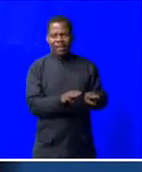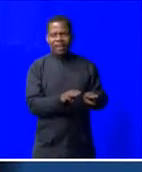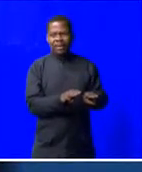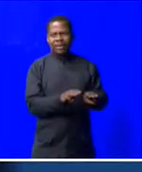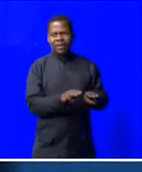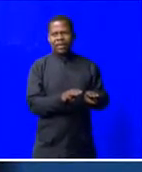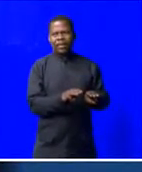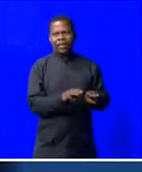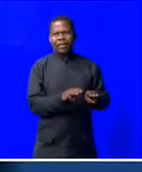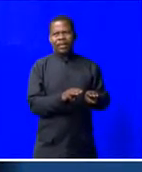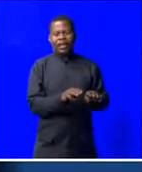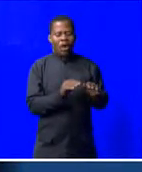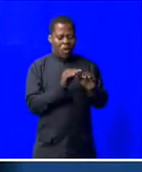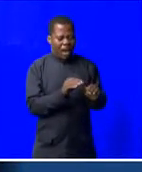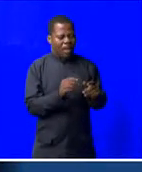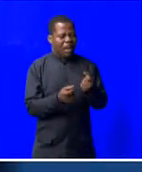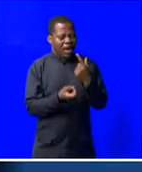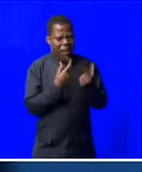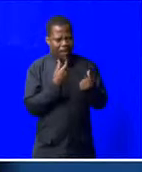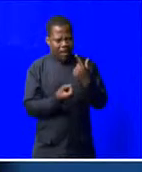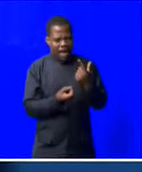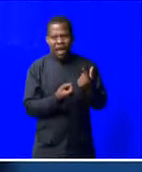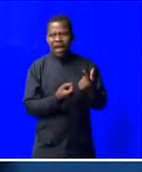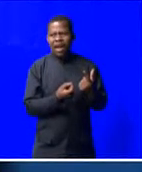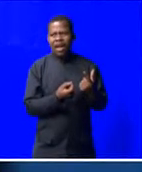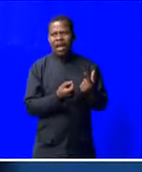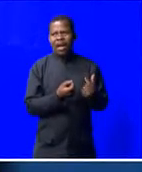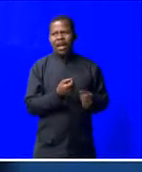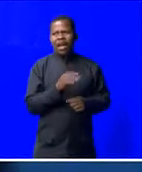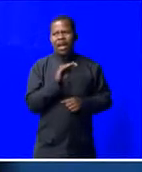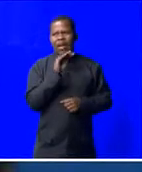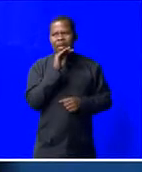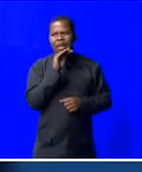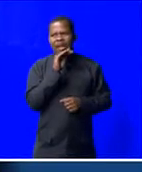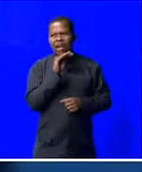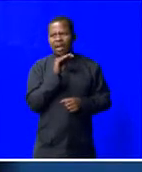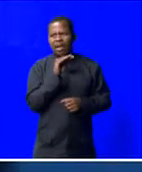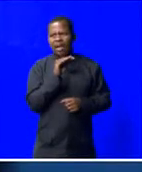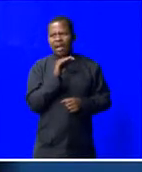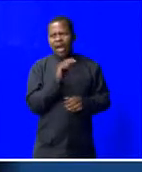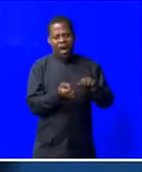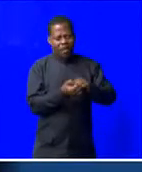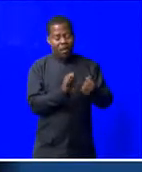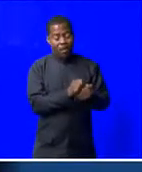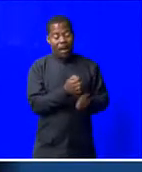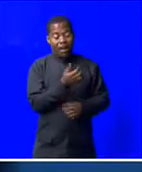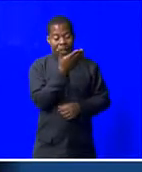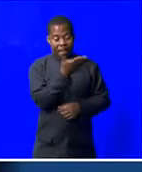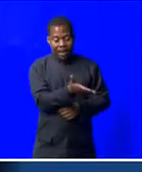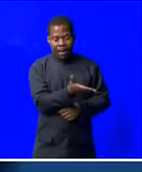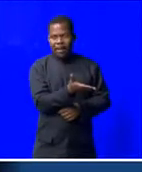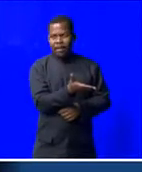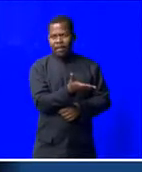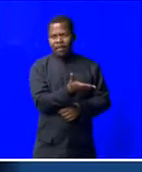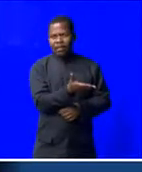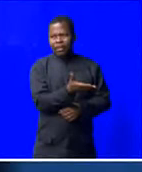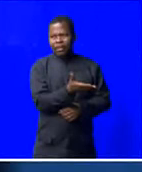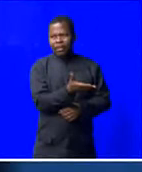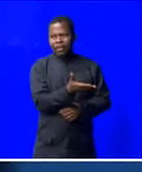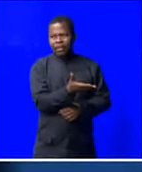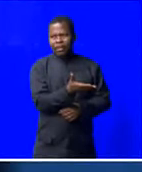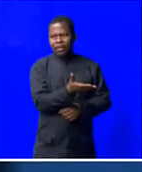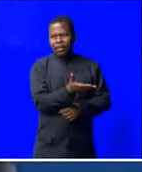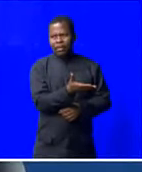kuphi kuneliswati lomela maphilisi akhe le dispensary shoti khona khona le nkinga langakhathi